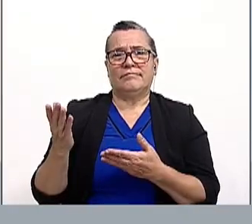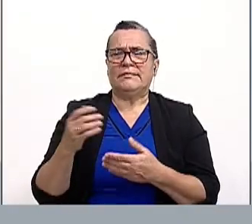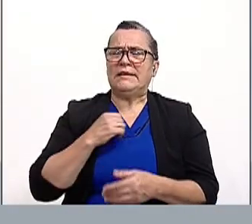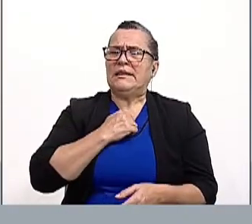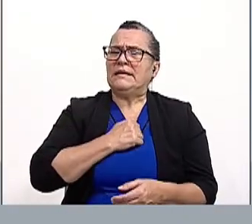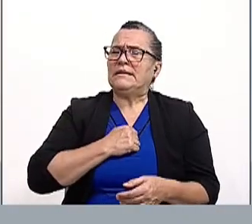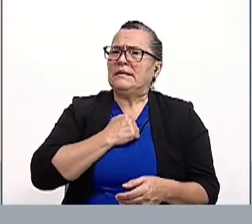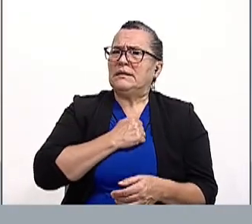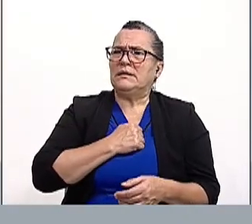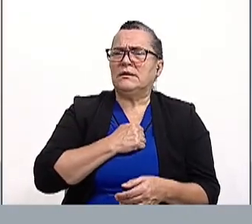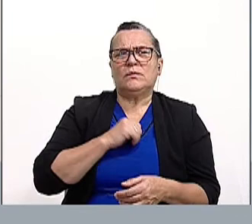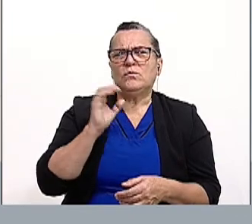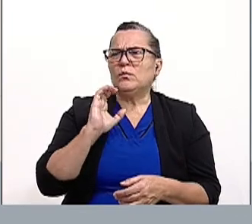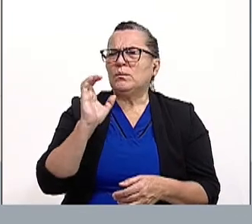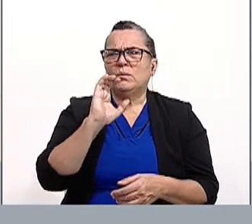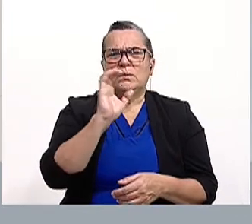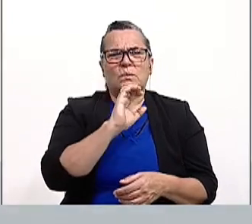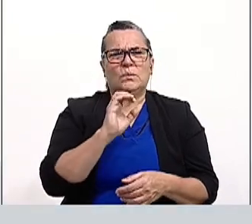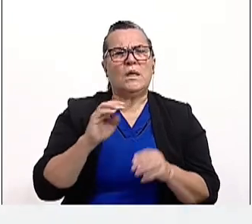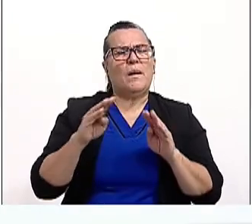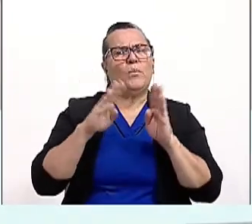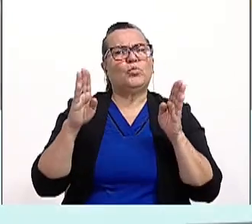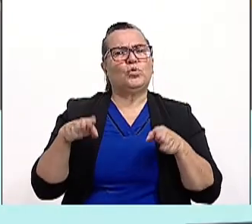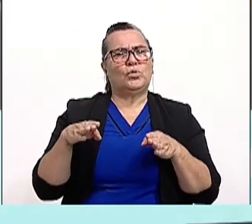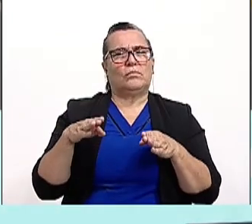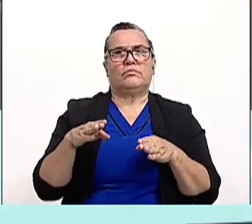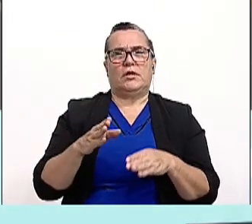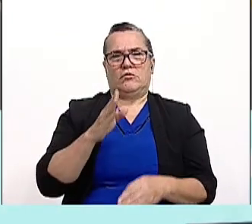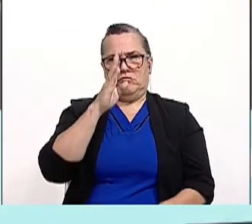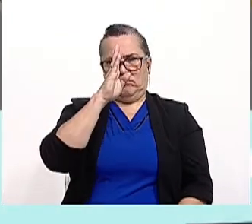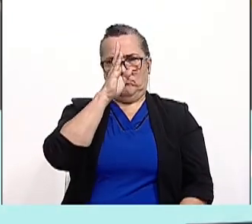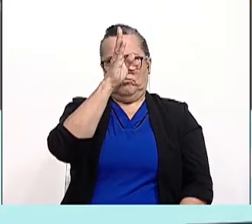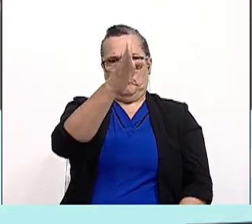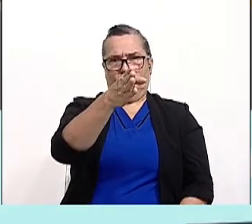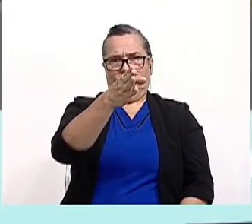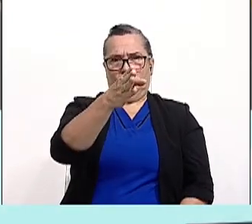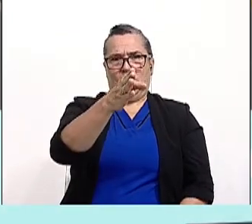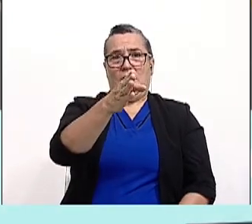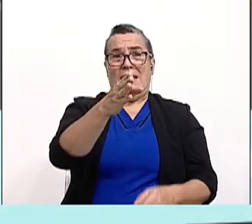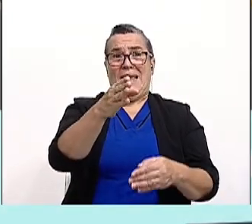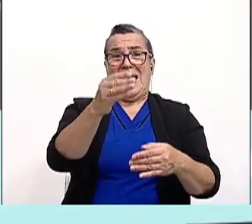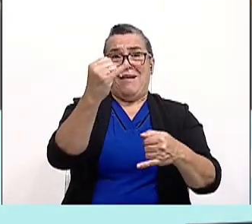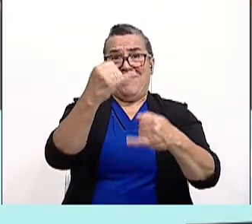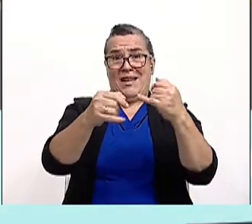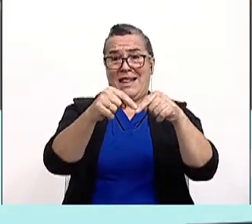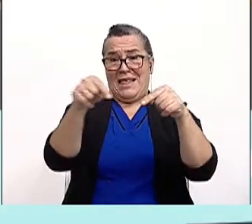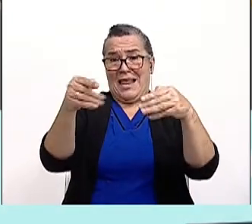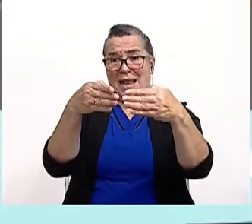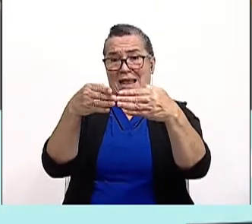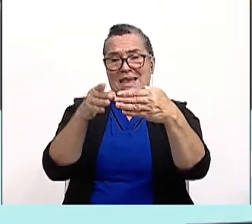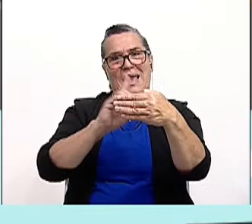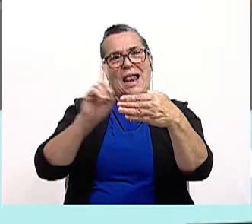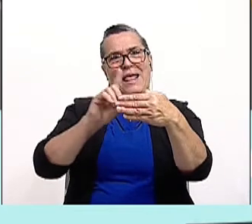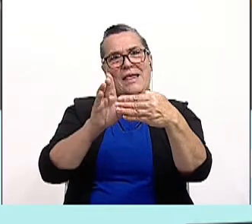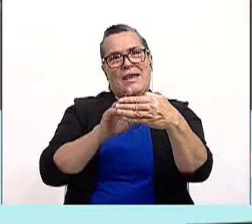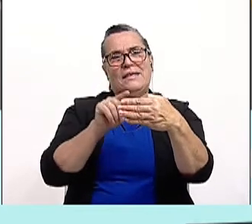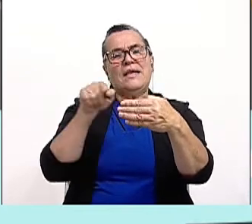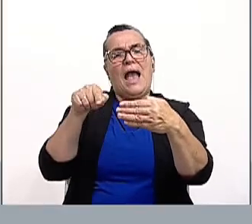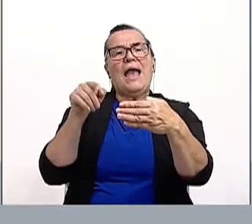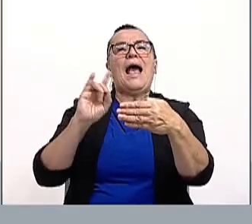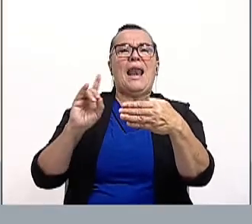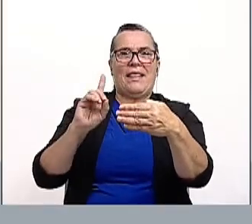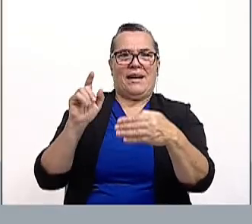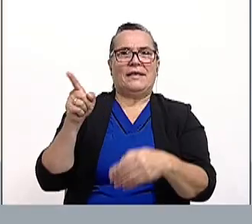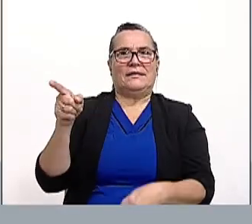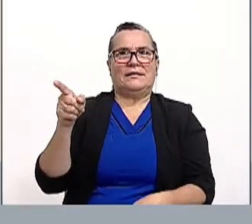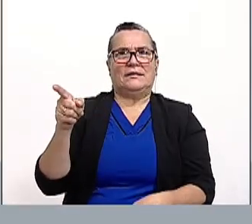Excuse me, I'm looking for the museum. Go straight ahead and turn right at the end of this street. It's on the